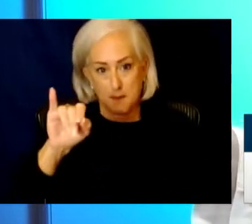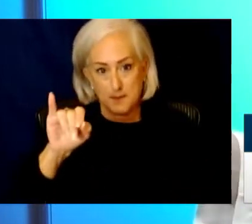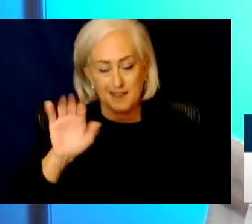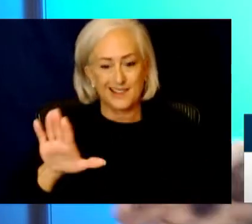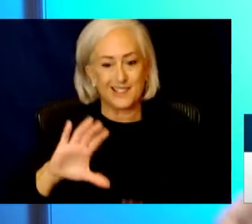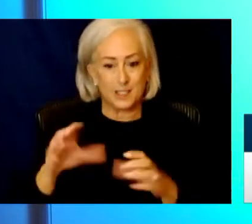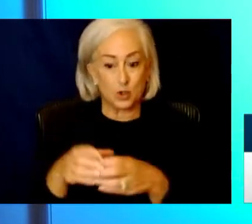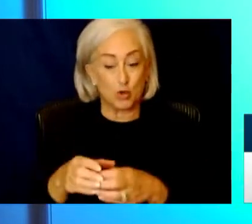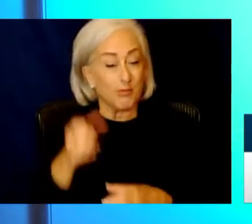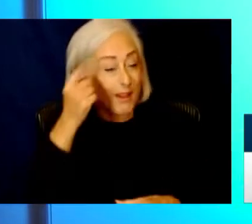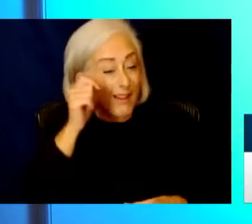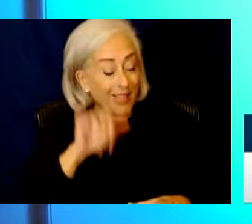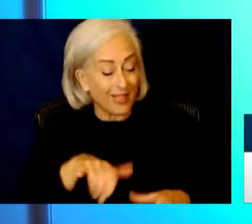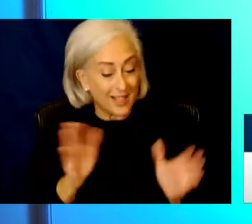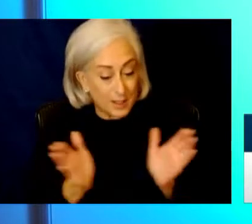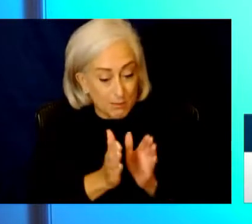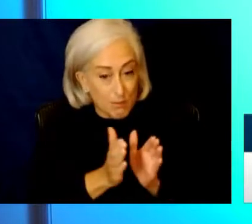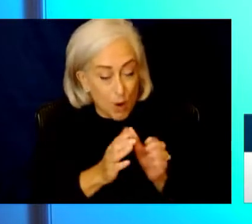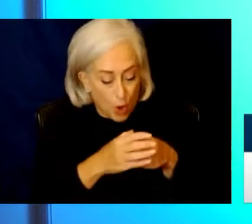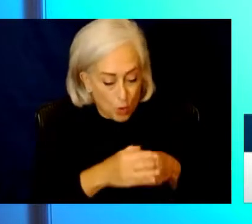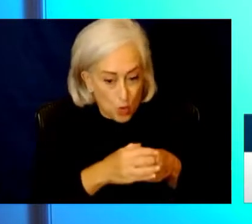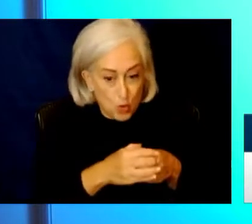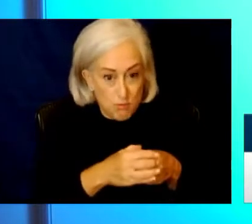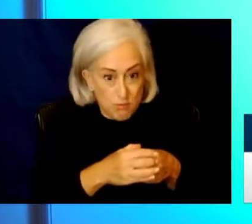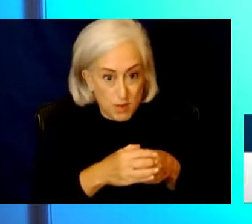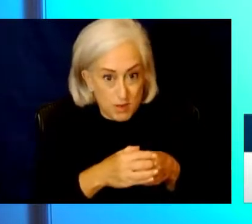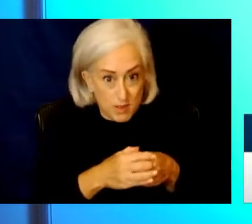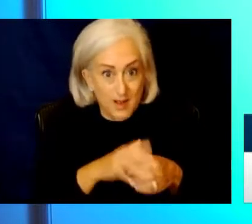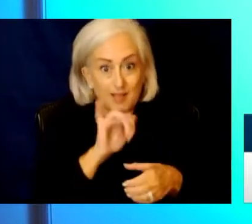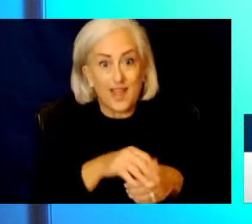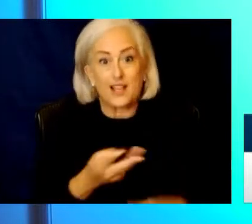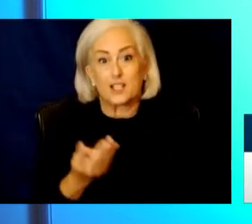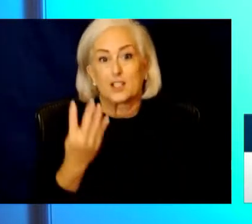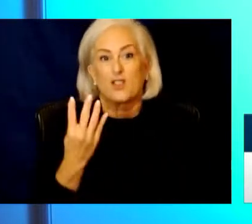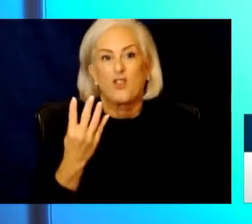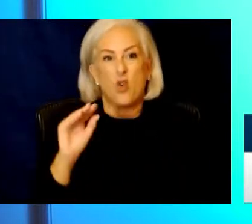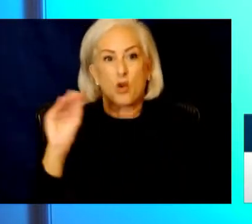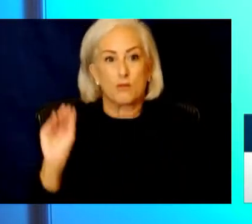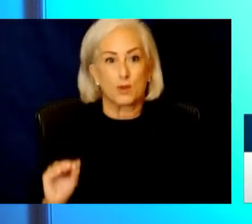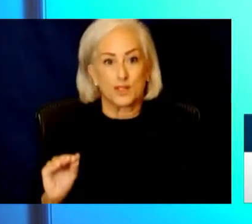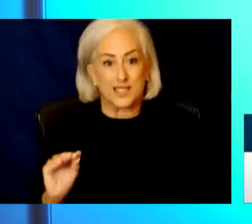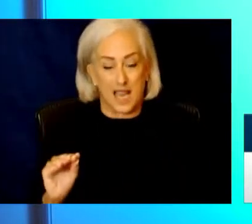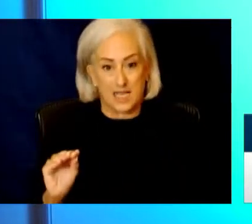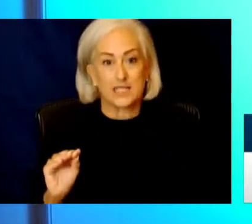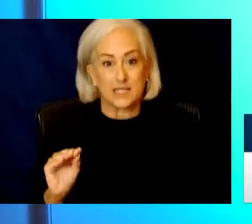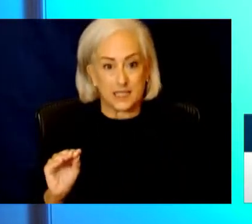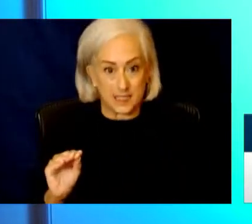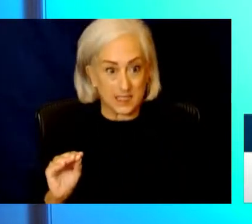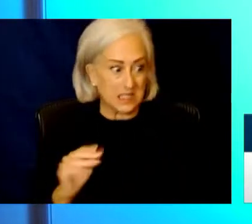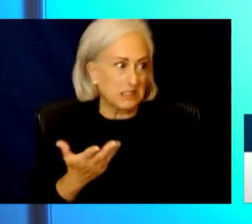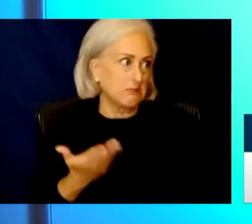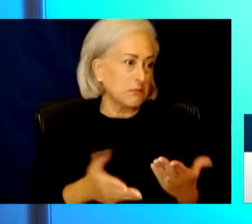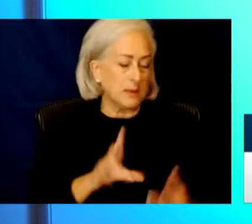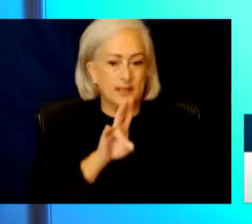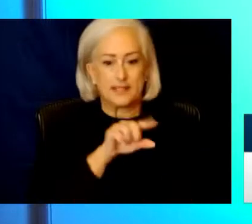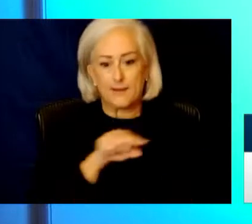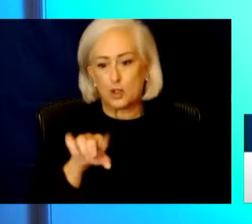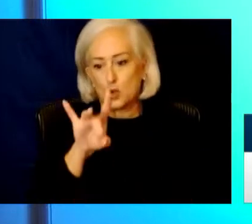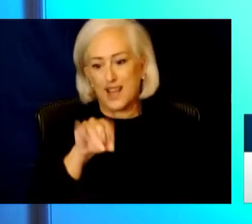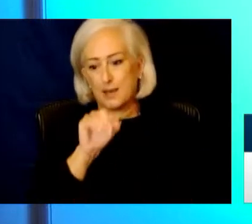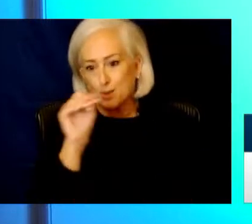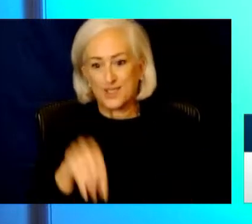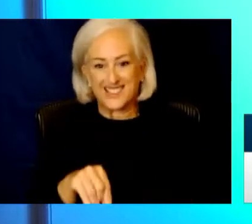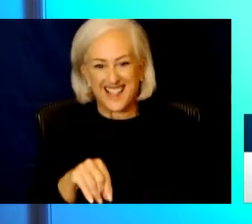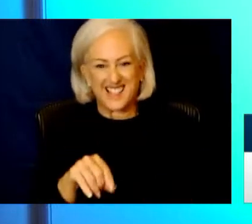like Dr. Awashabi said, this is like 4% of all rectal cancers, maybe up to 7 or 8% of all rectal cancers that we see. So it's a really small subset